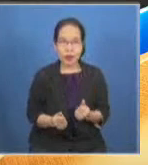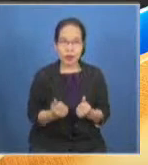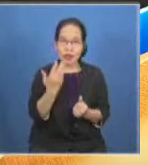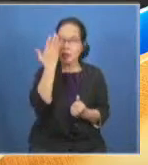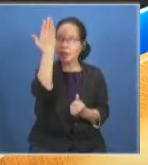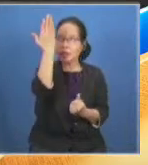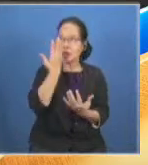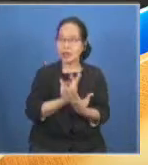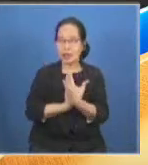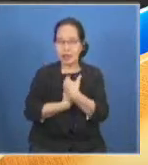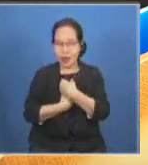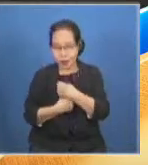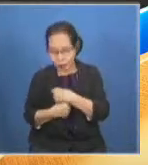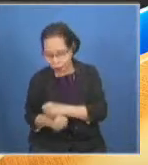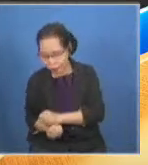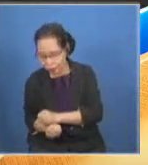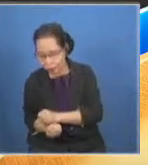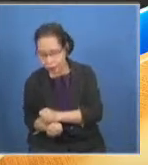suffered.